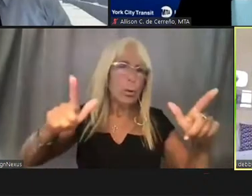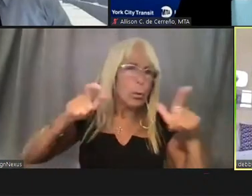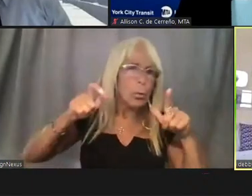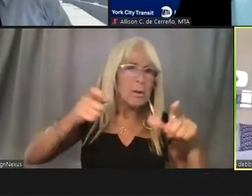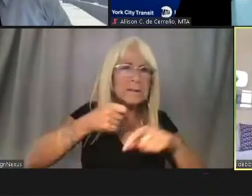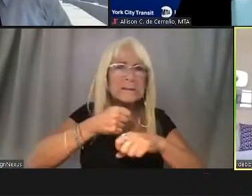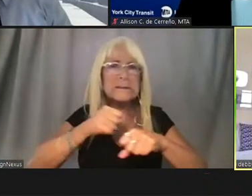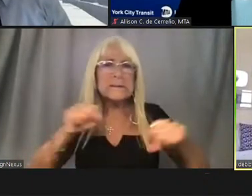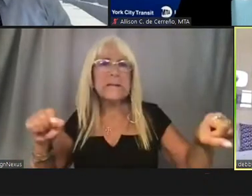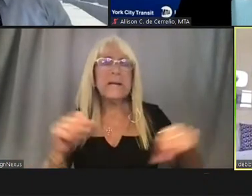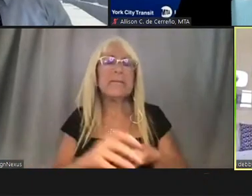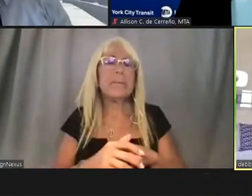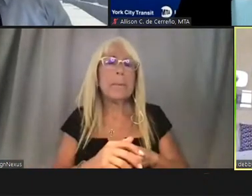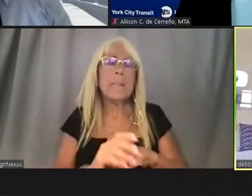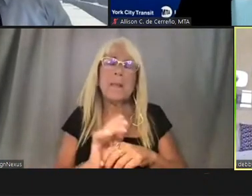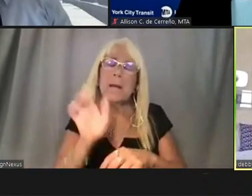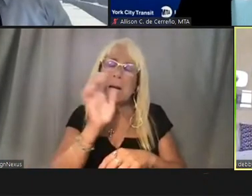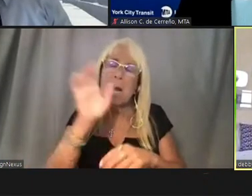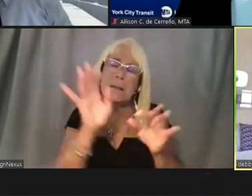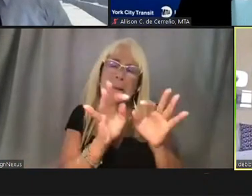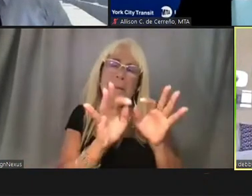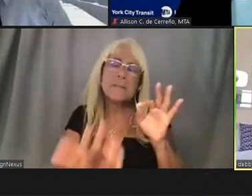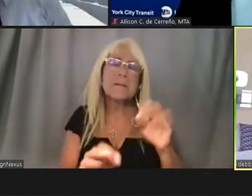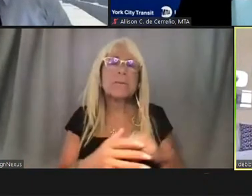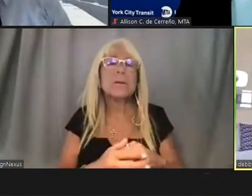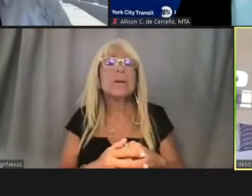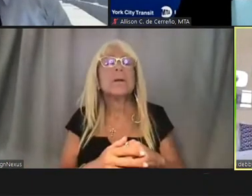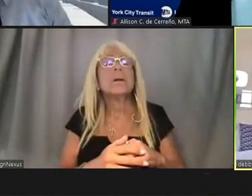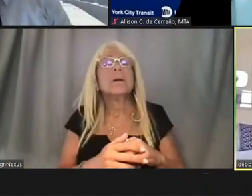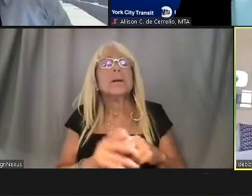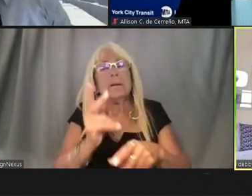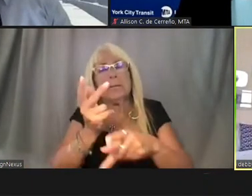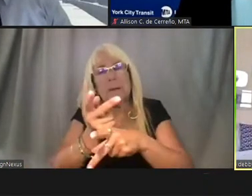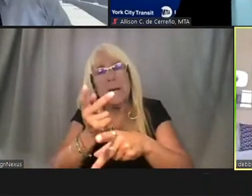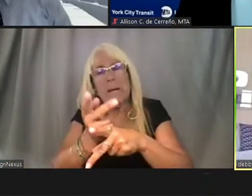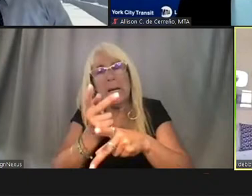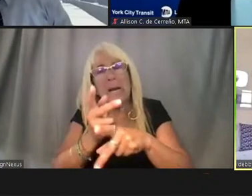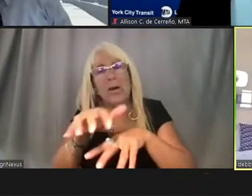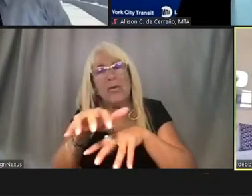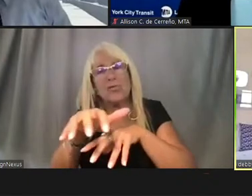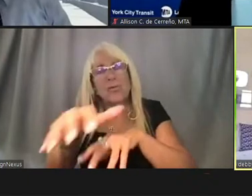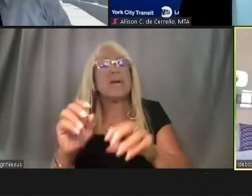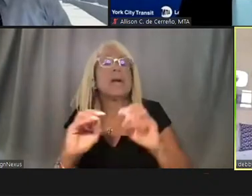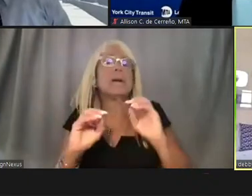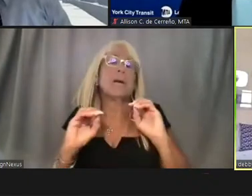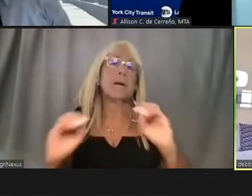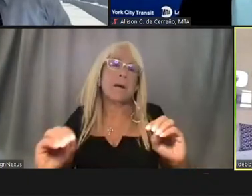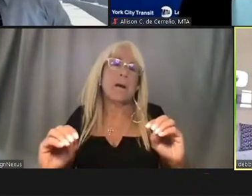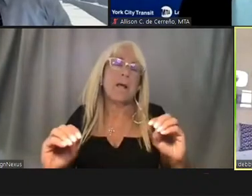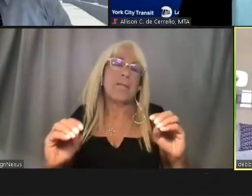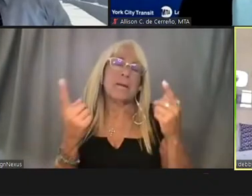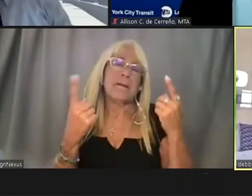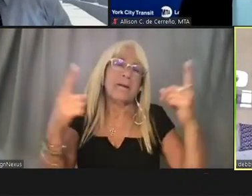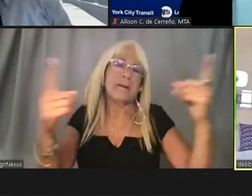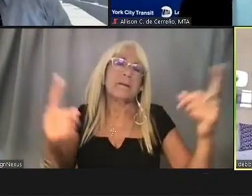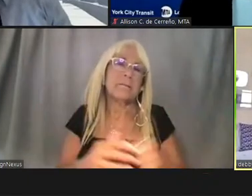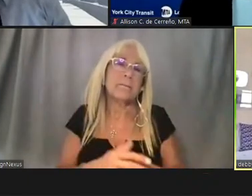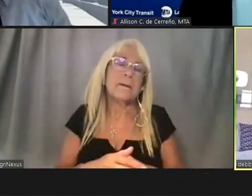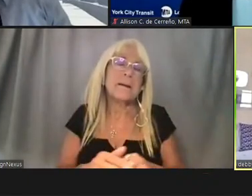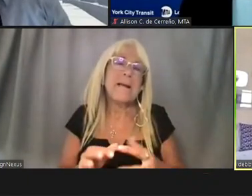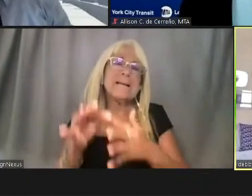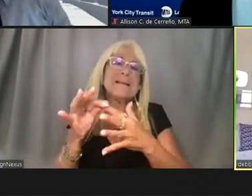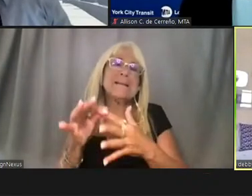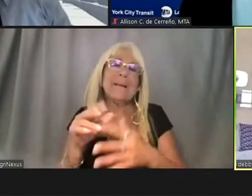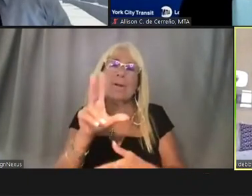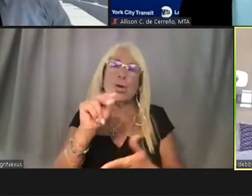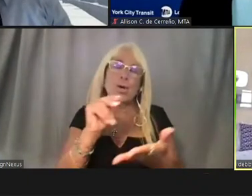and the concept is simple when it comes to taming traffic nothing else has been shown to work as effectively as a no exemptions pay